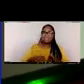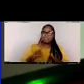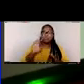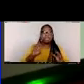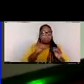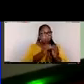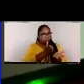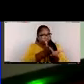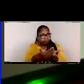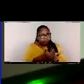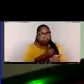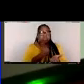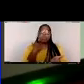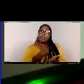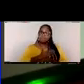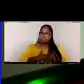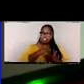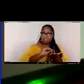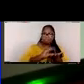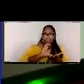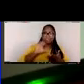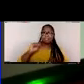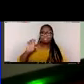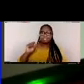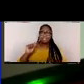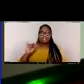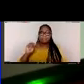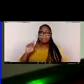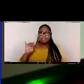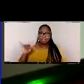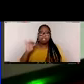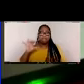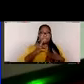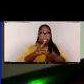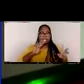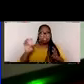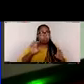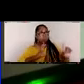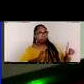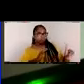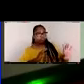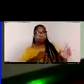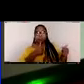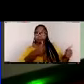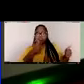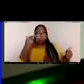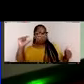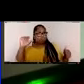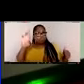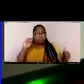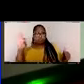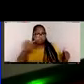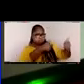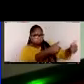the sustainability and the LEED issues that are being considered. That's all wonderful, green roofs and so forth. But the